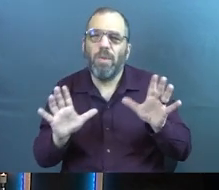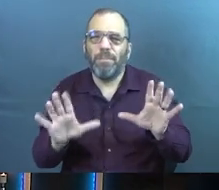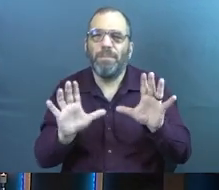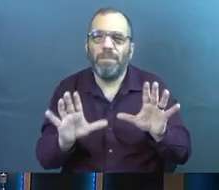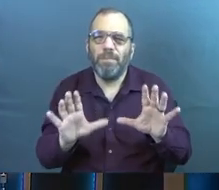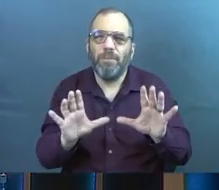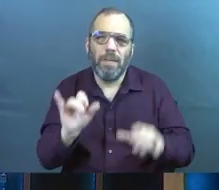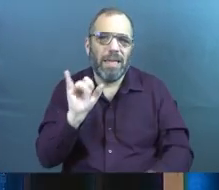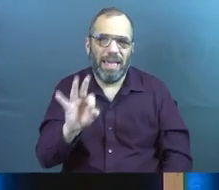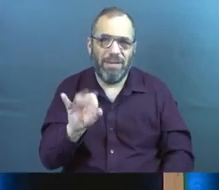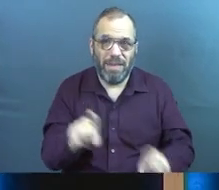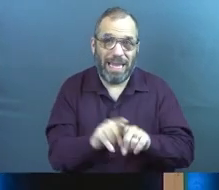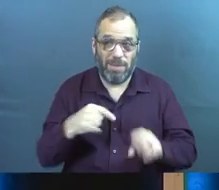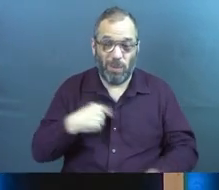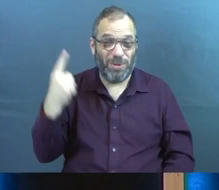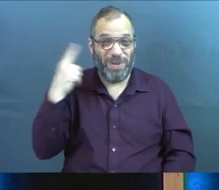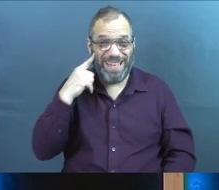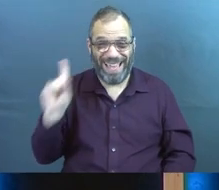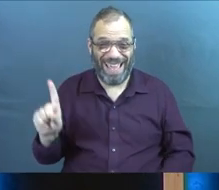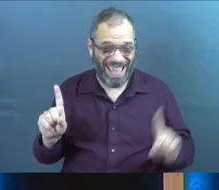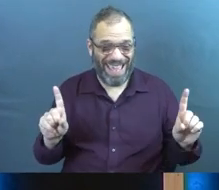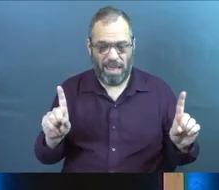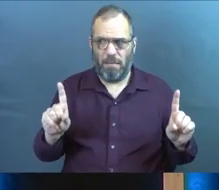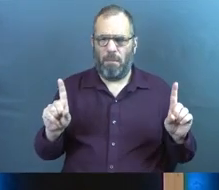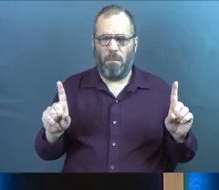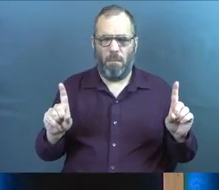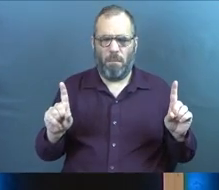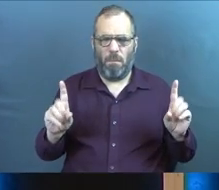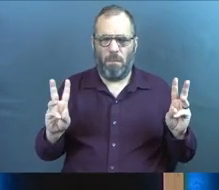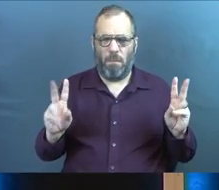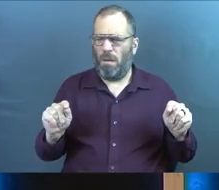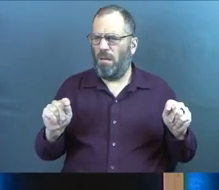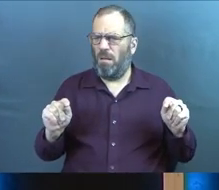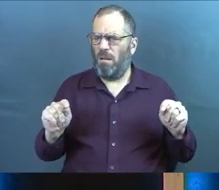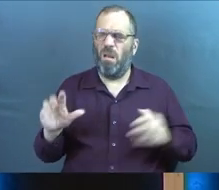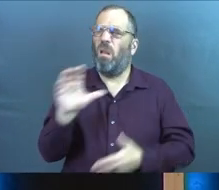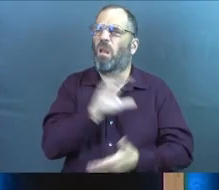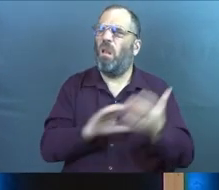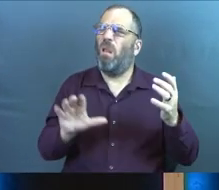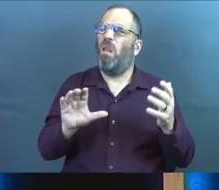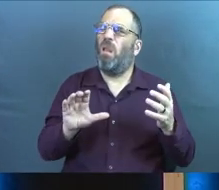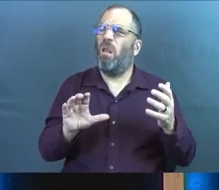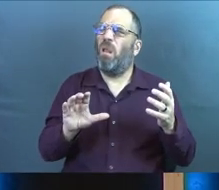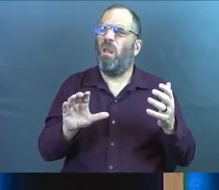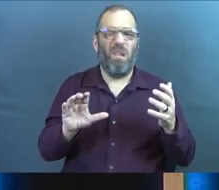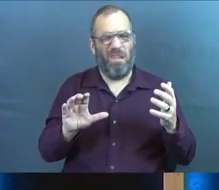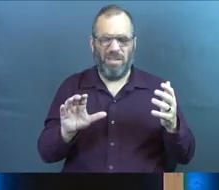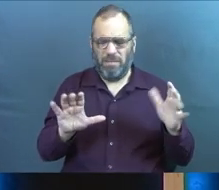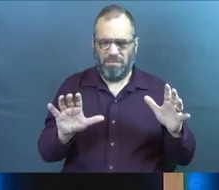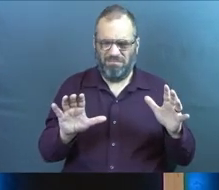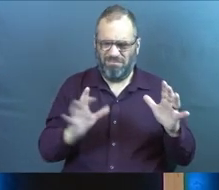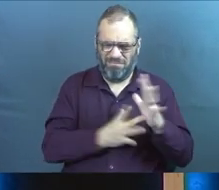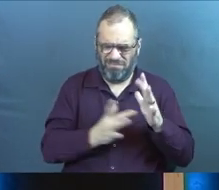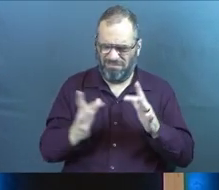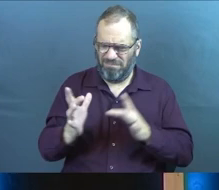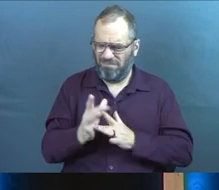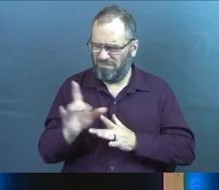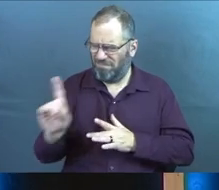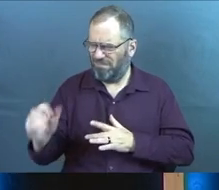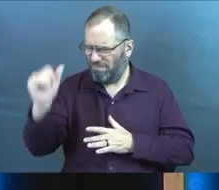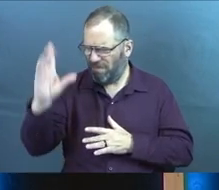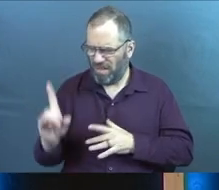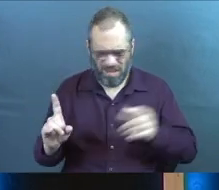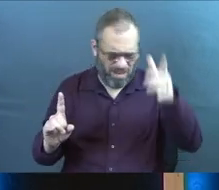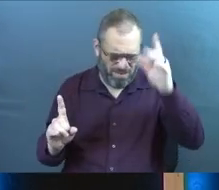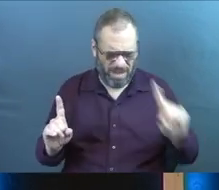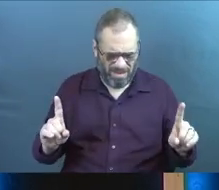again, if you're like me, when you hear this, and if it's kind of new to you, it's confusing, right? This complex Jesus that we hear about, and we're